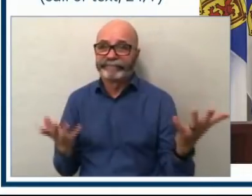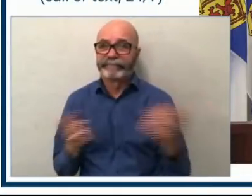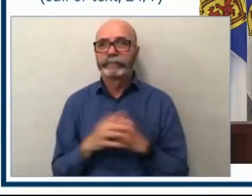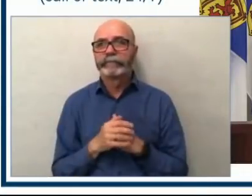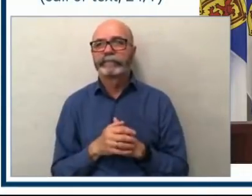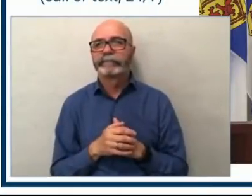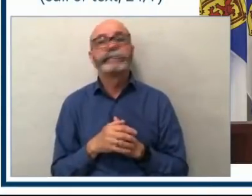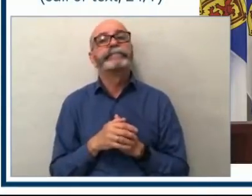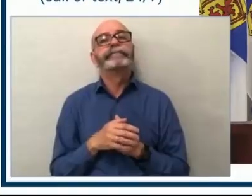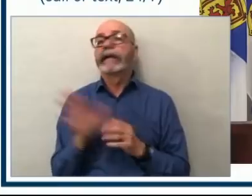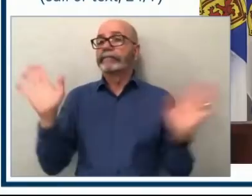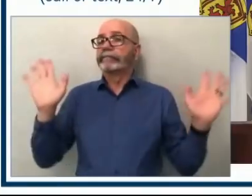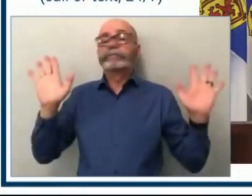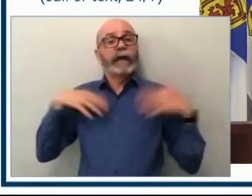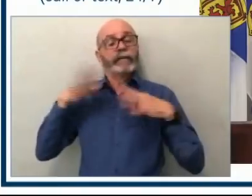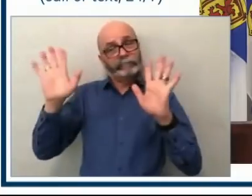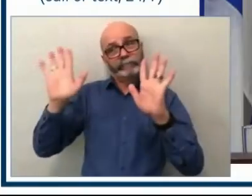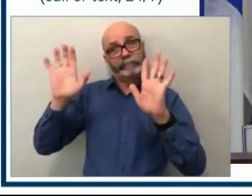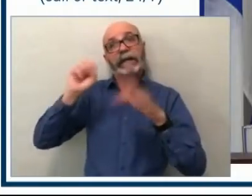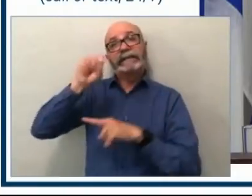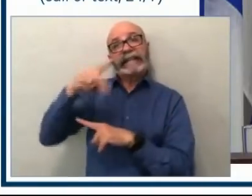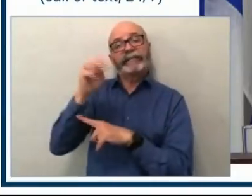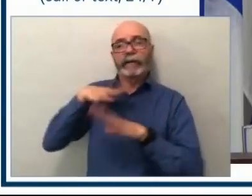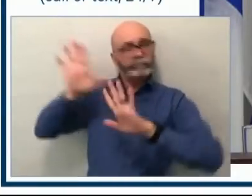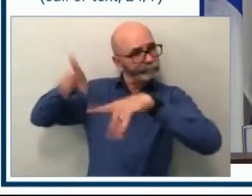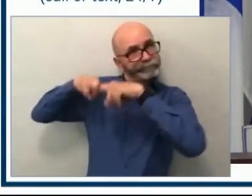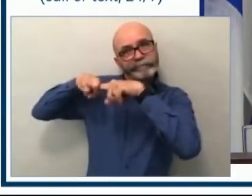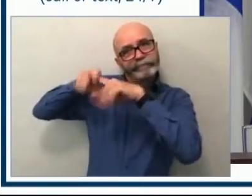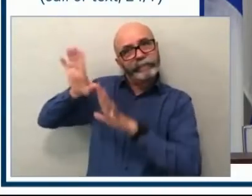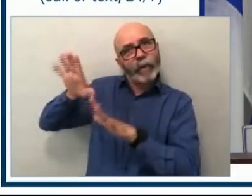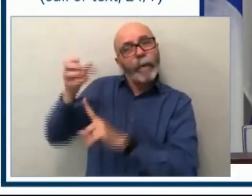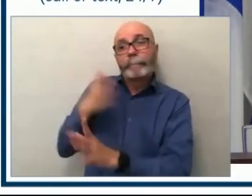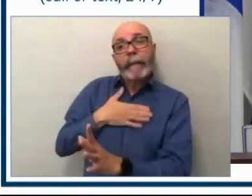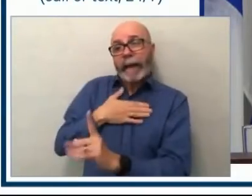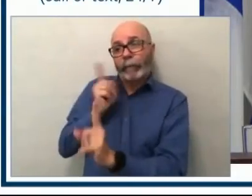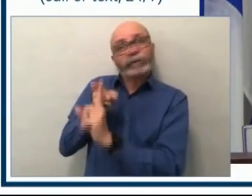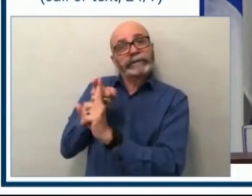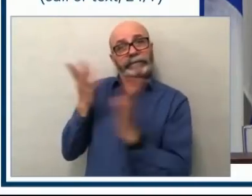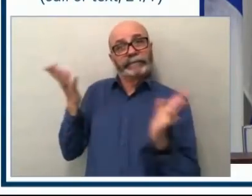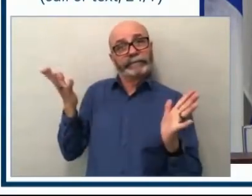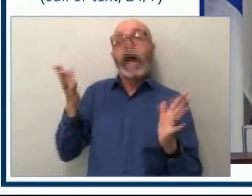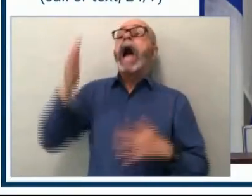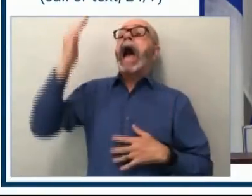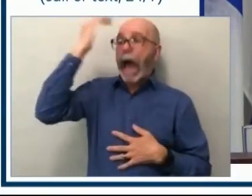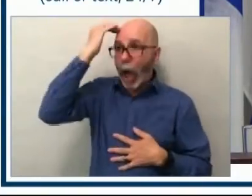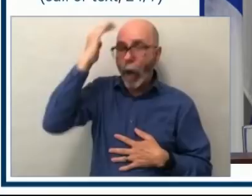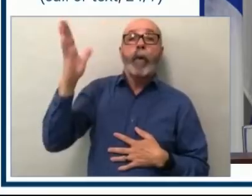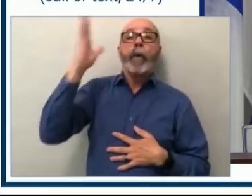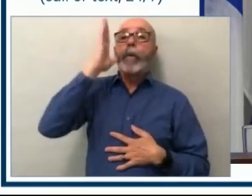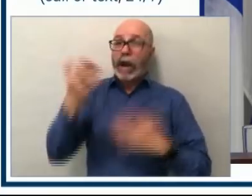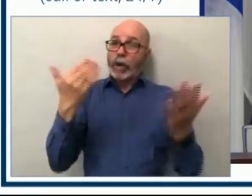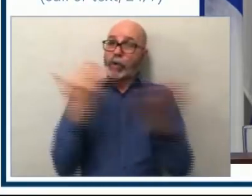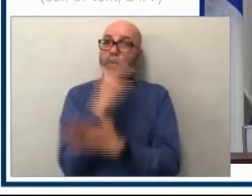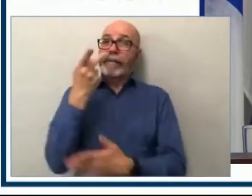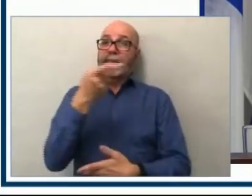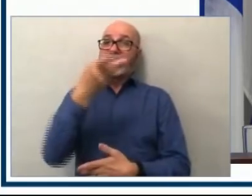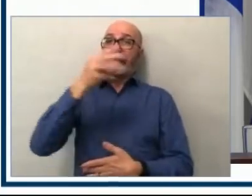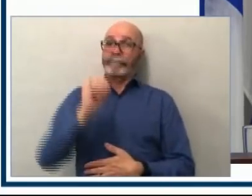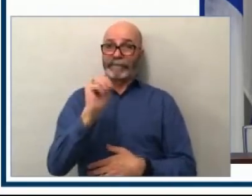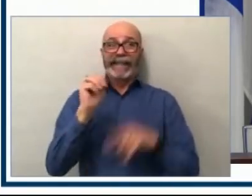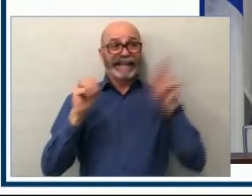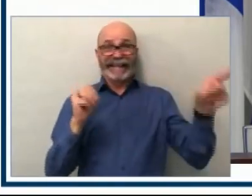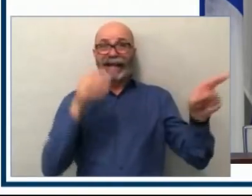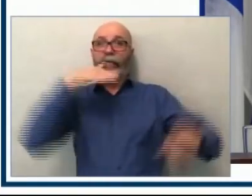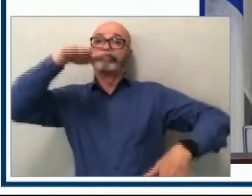if I can, Jean, my point would be, you know that there will be new premier sworn in the coming days. They will make a decision based on that. But you